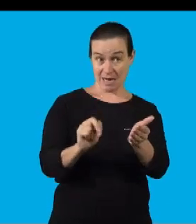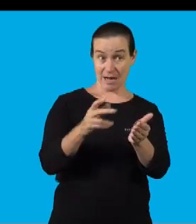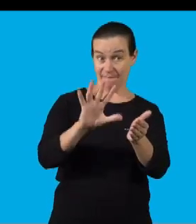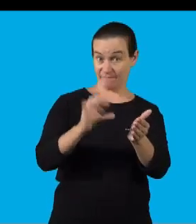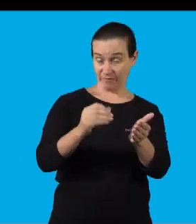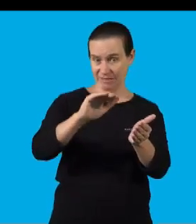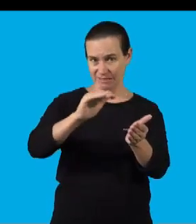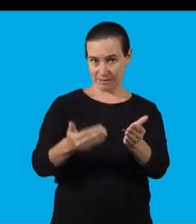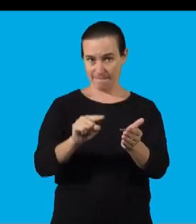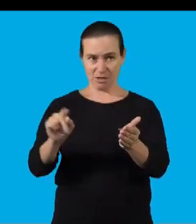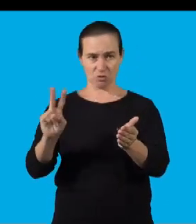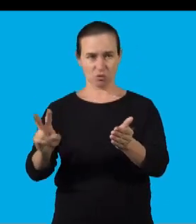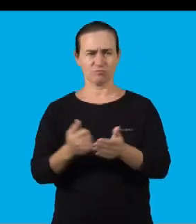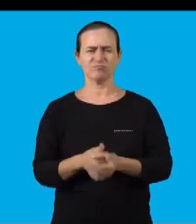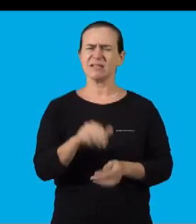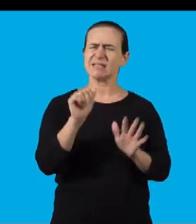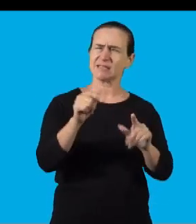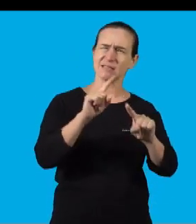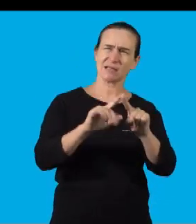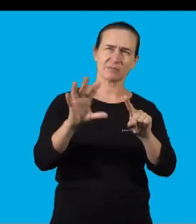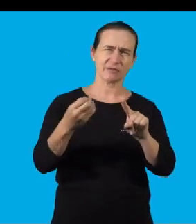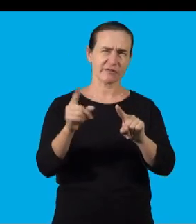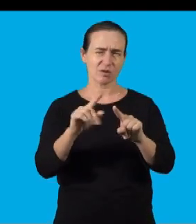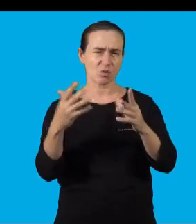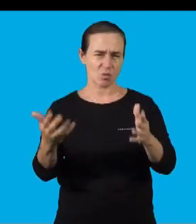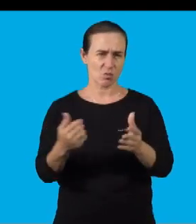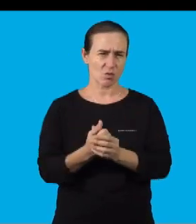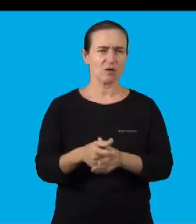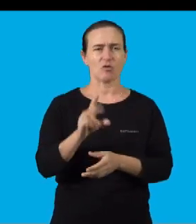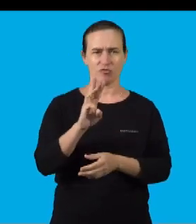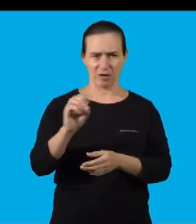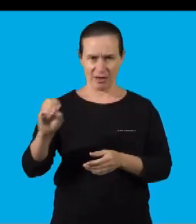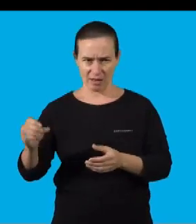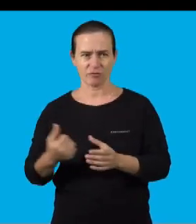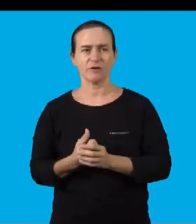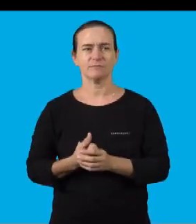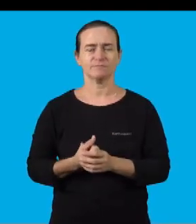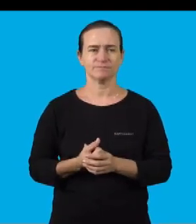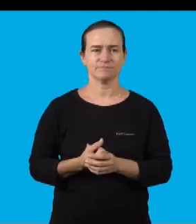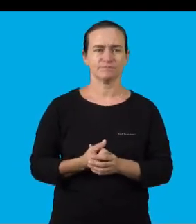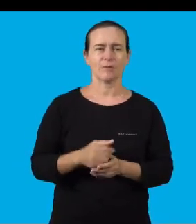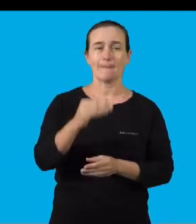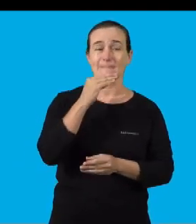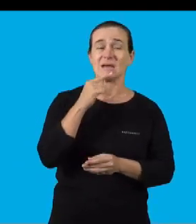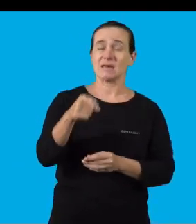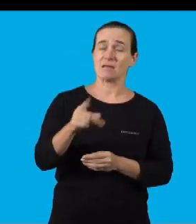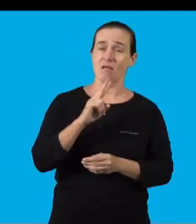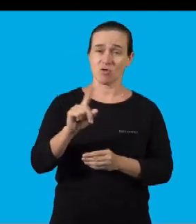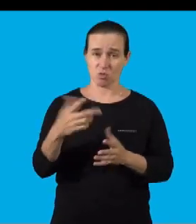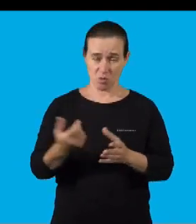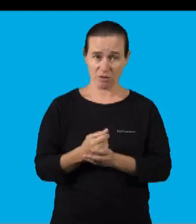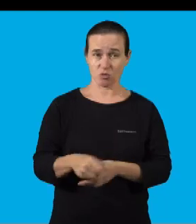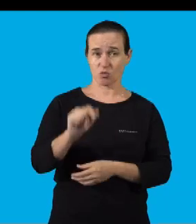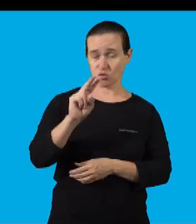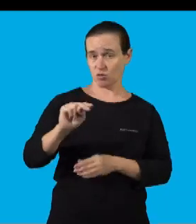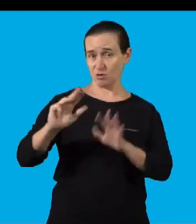And of course, when we say 6 multiplied by 50, that gives us 300. And when we minus 2 from that, that gives us